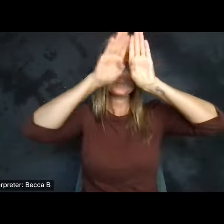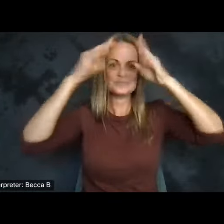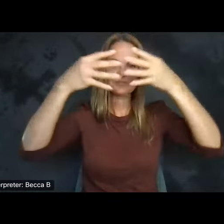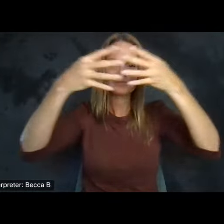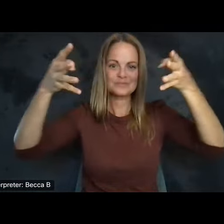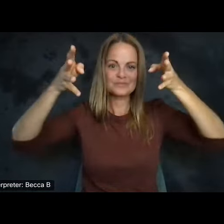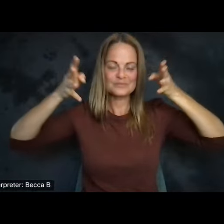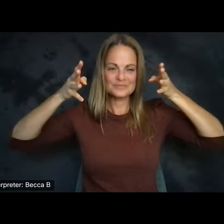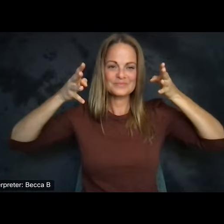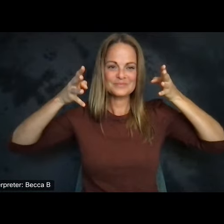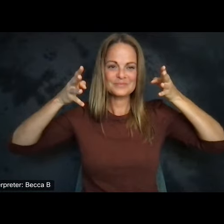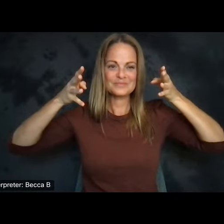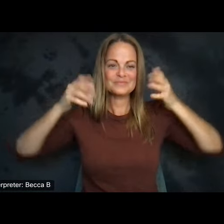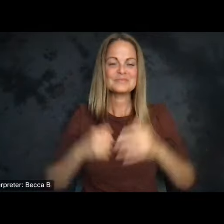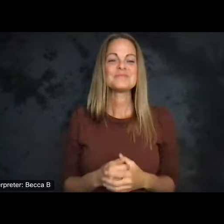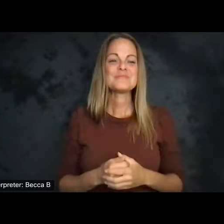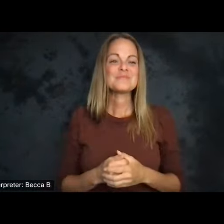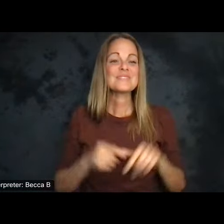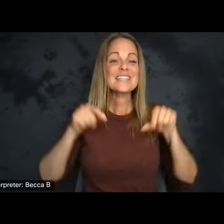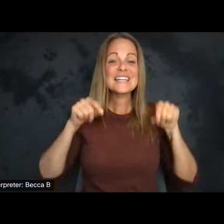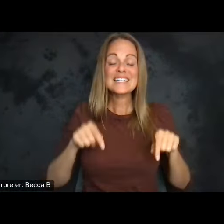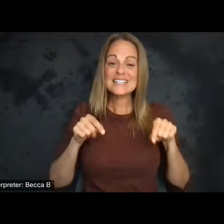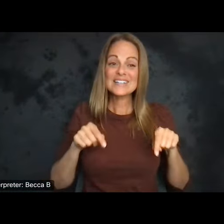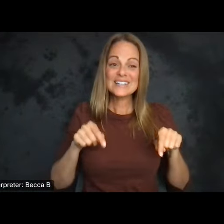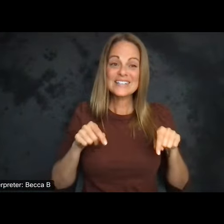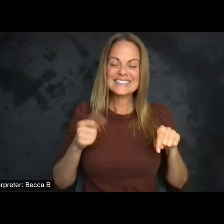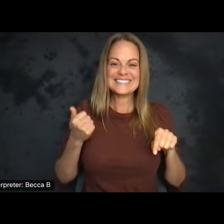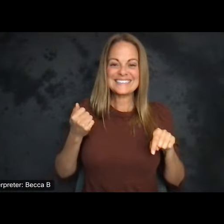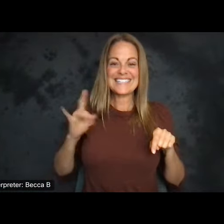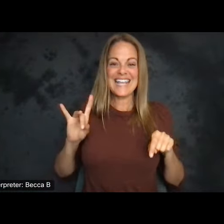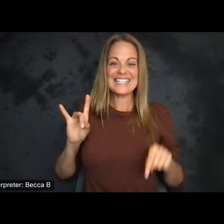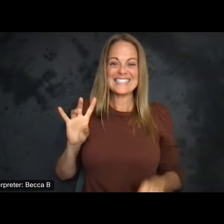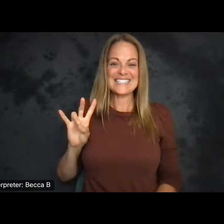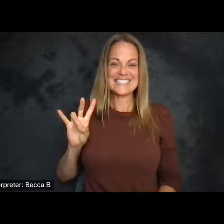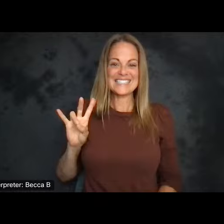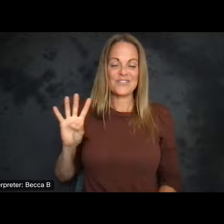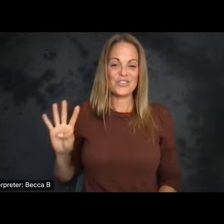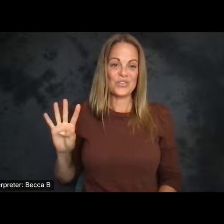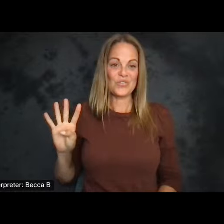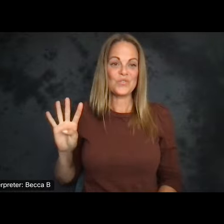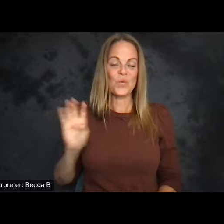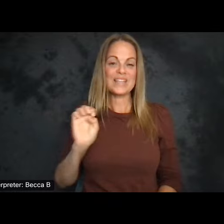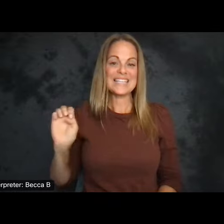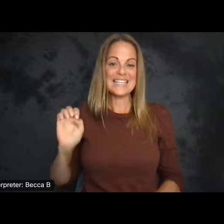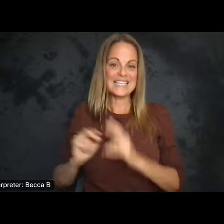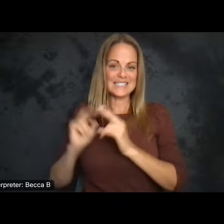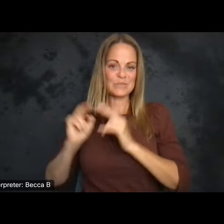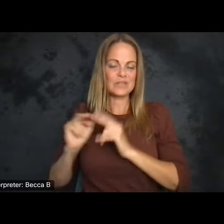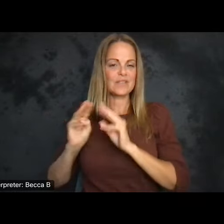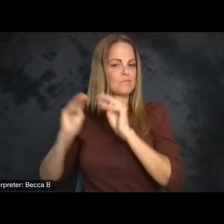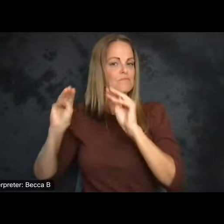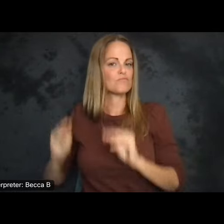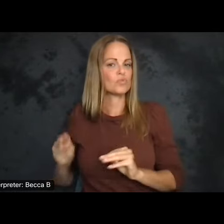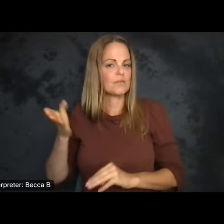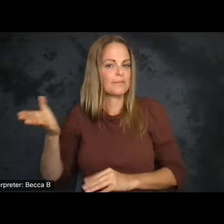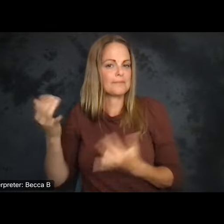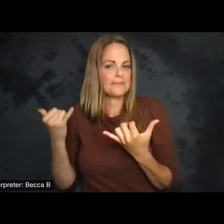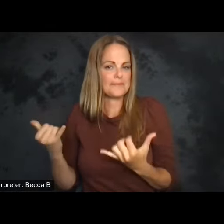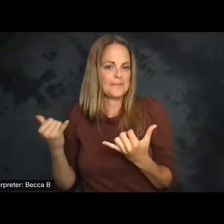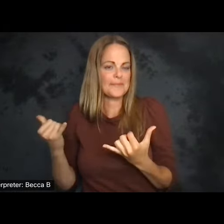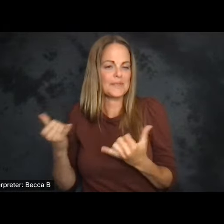please. Here's what it looked like in 1874, an illustrated drawing. The east building where the museum is currently, as you can see that